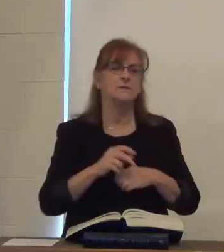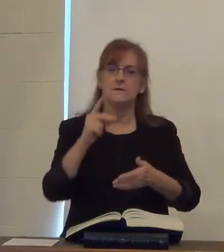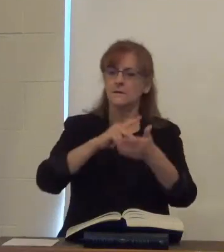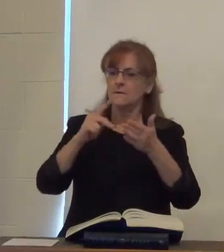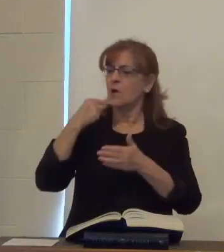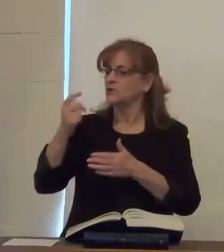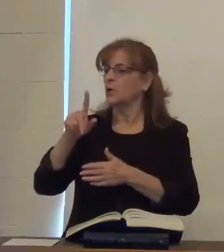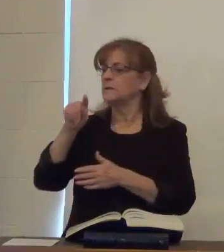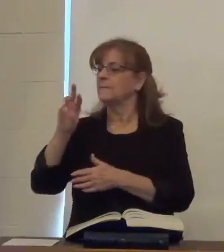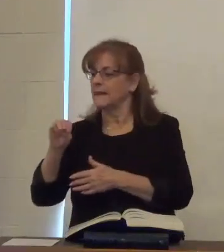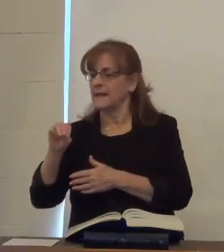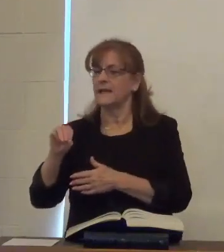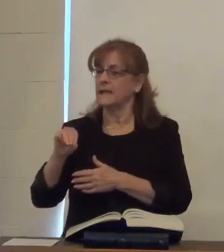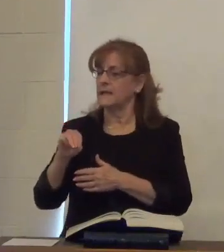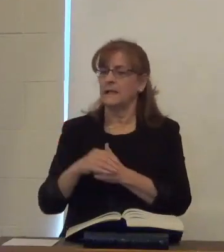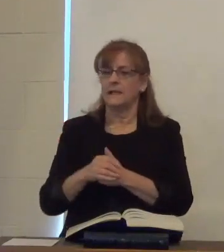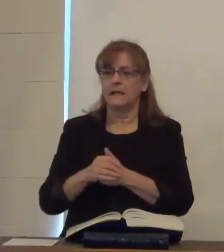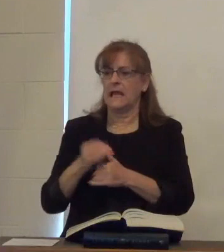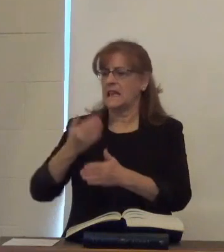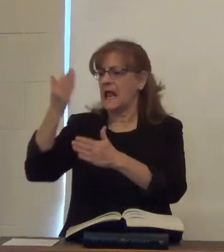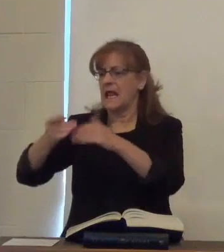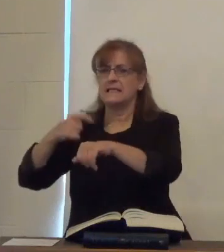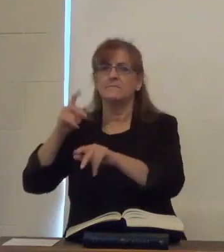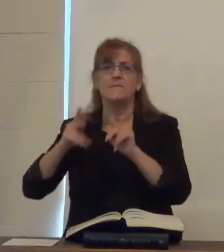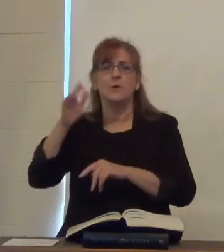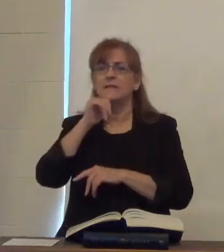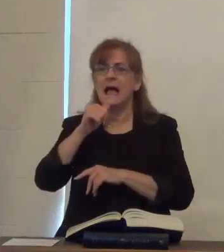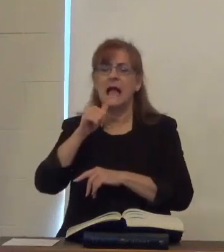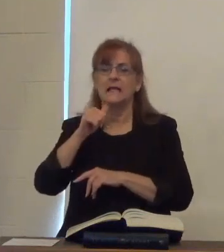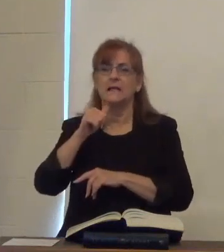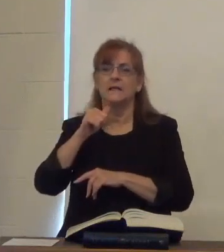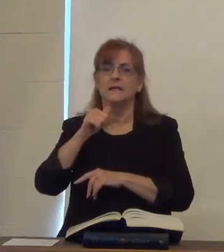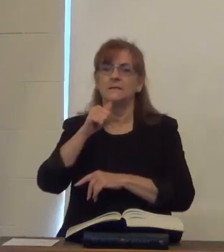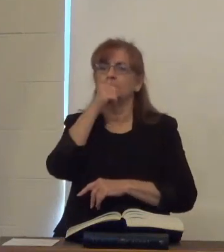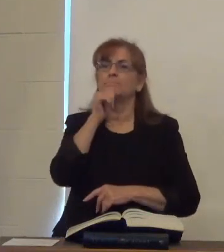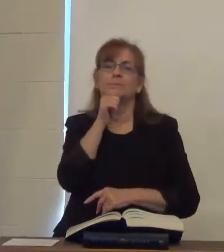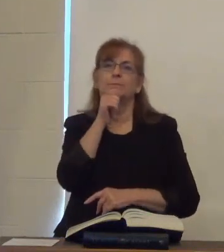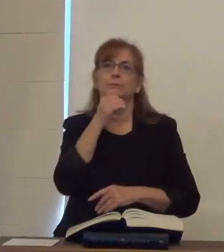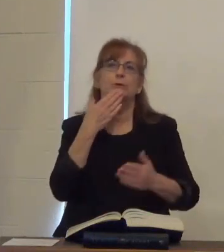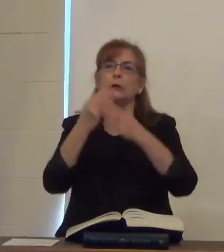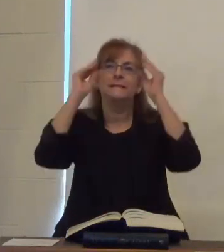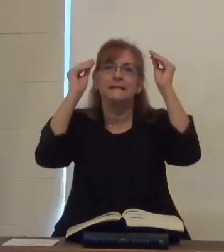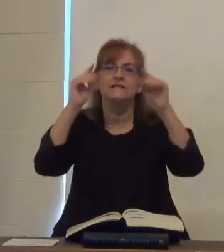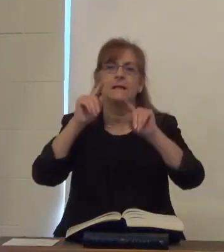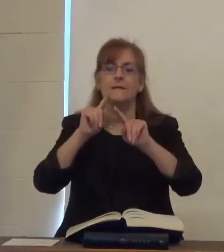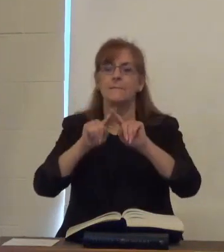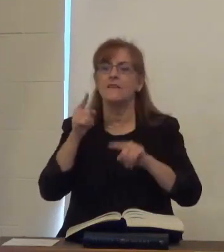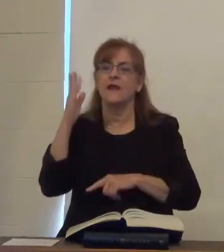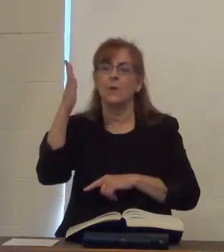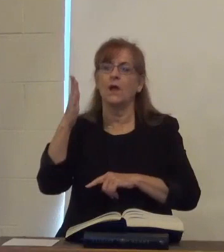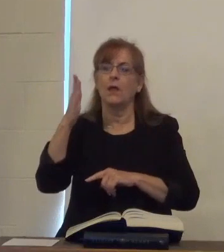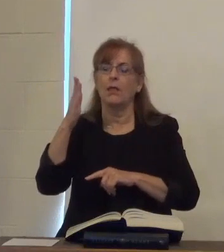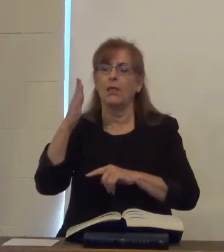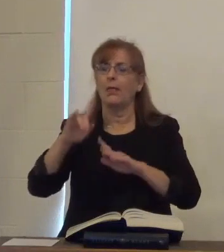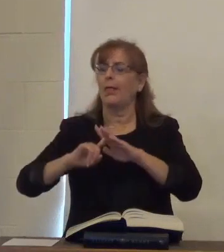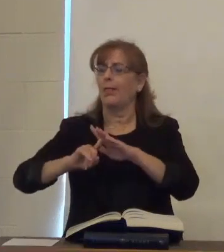Timothy in 2 Timothy 4 that in the last days, people would not endure sound doctrine. Instead, they would run from